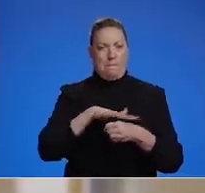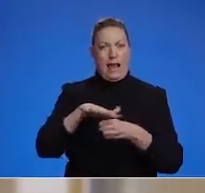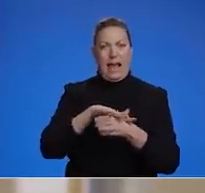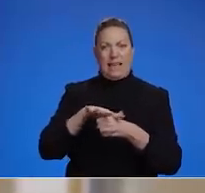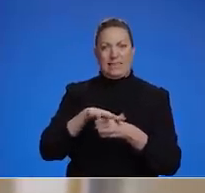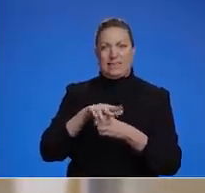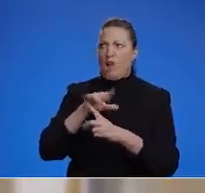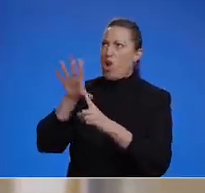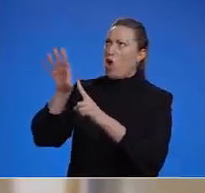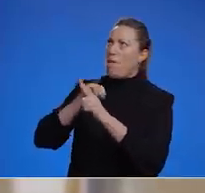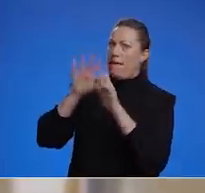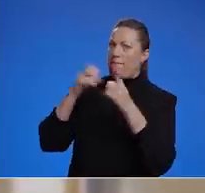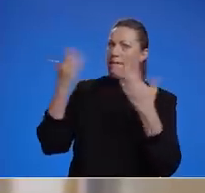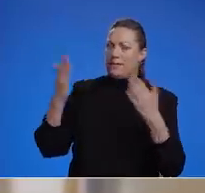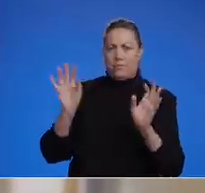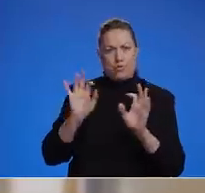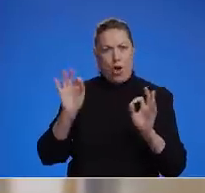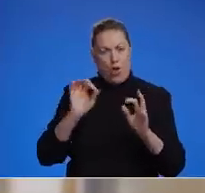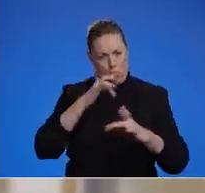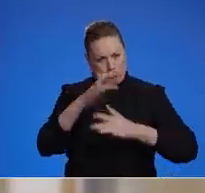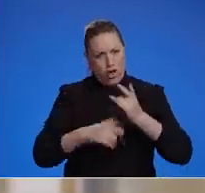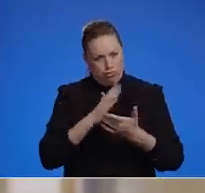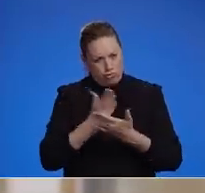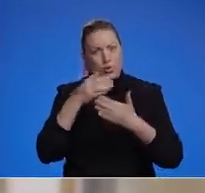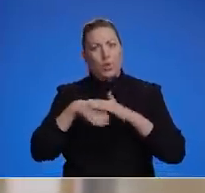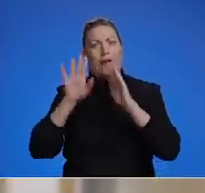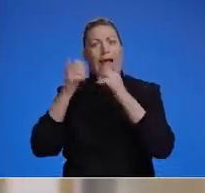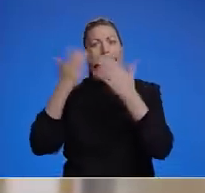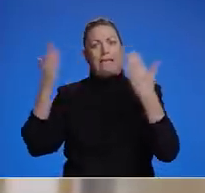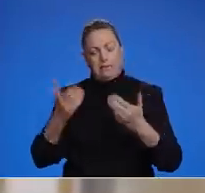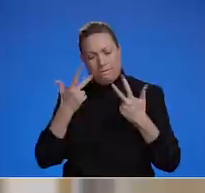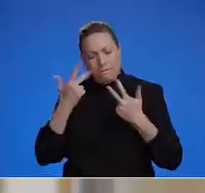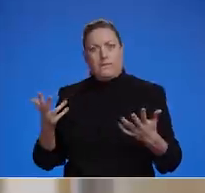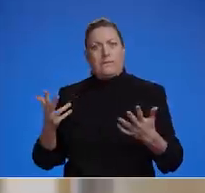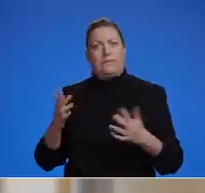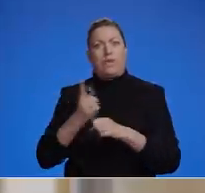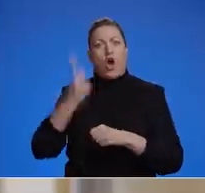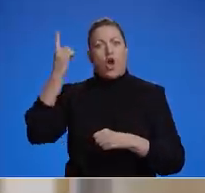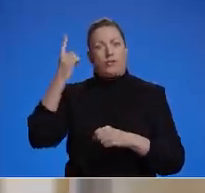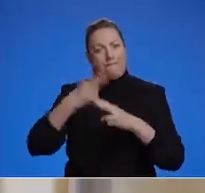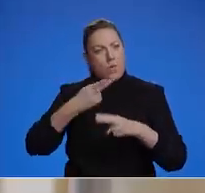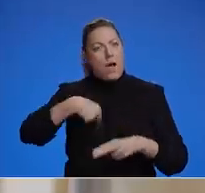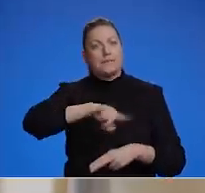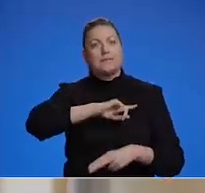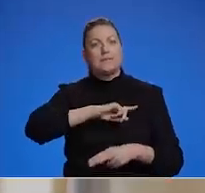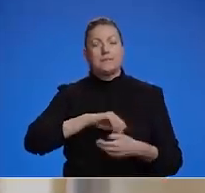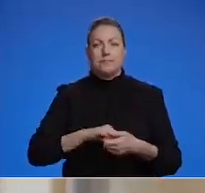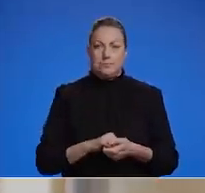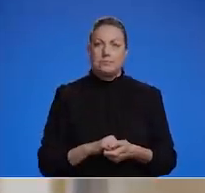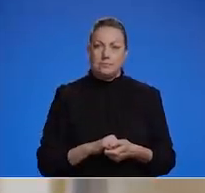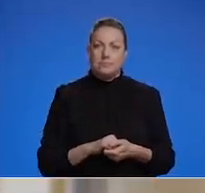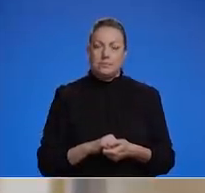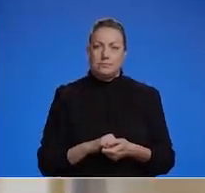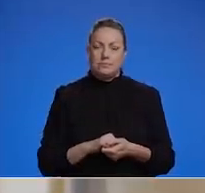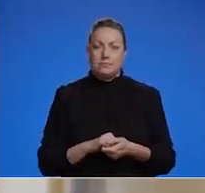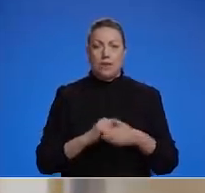on the real one, but it was heaven itself, so that he could appear in the actual presence of God on our behalf.